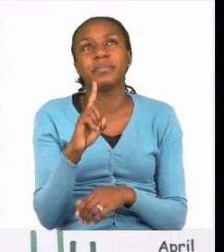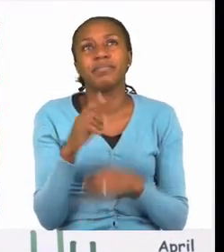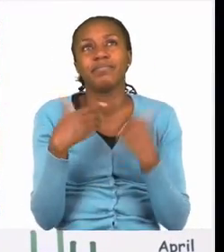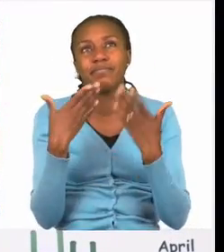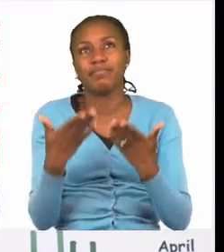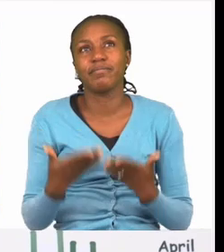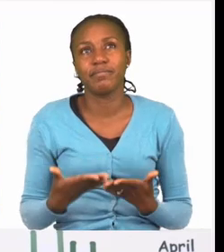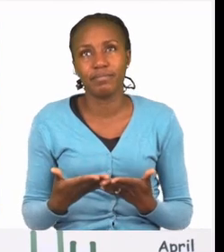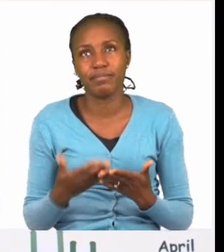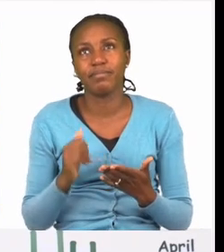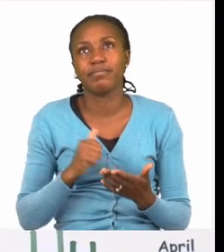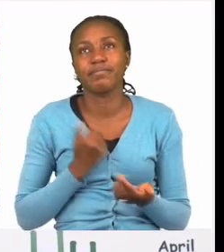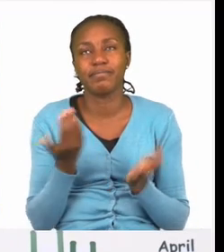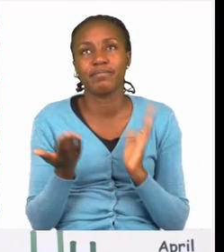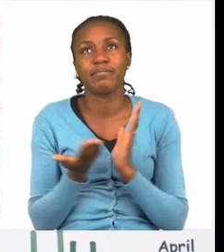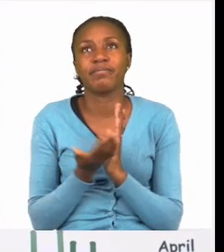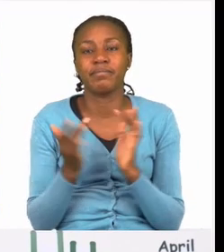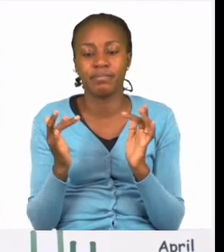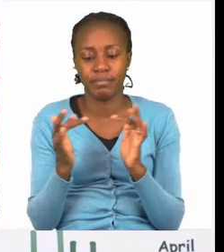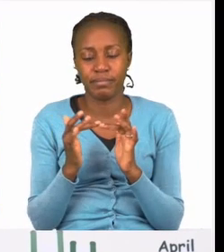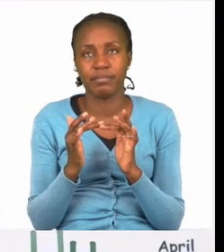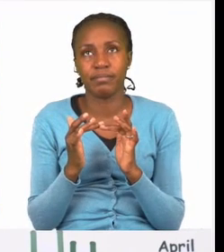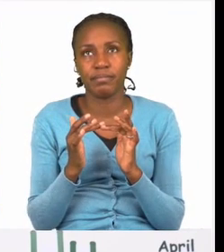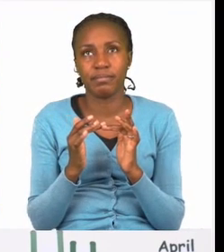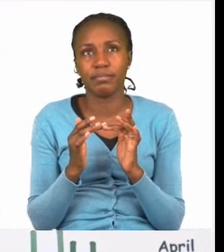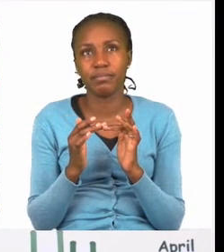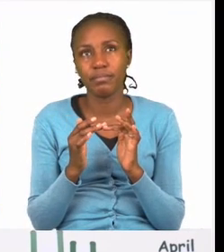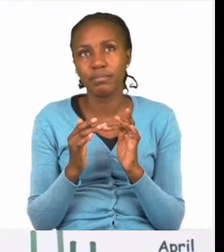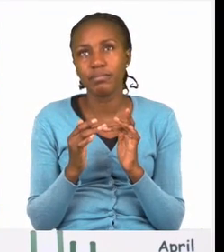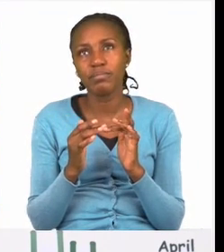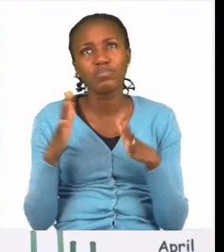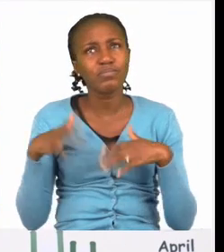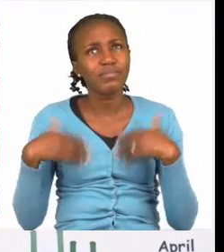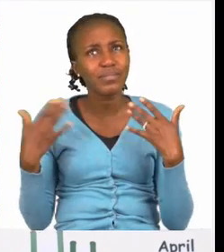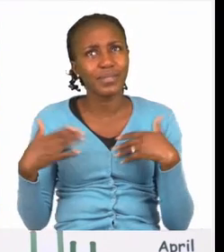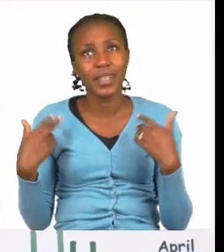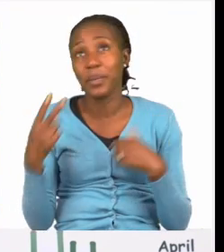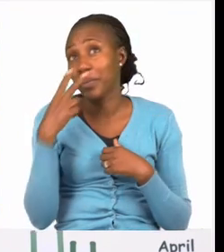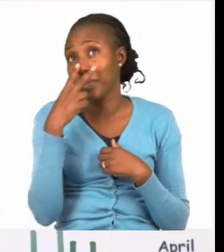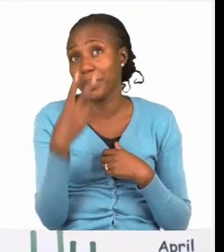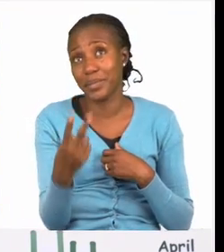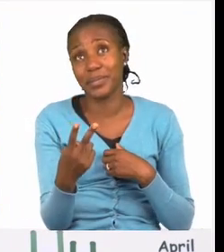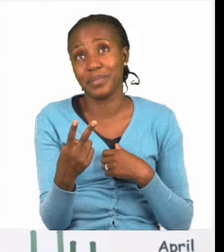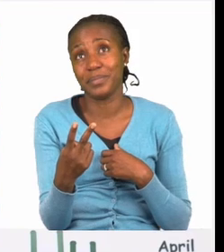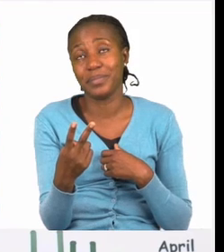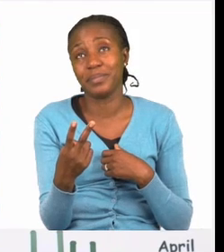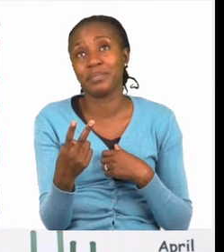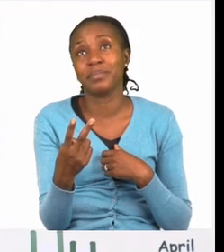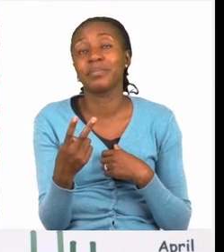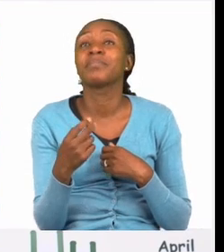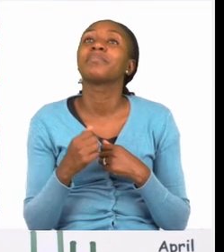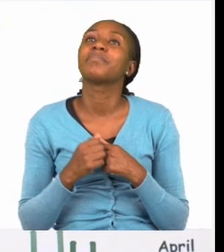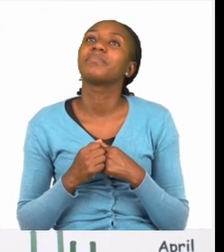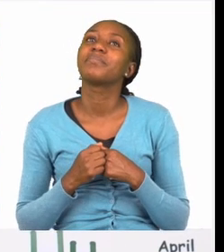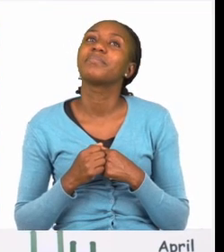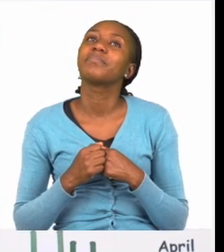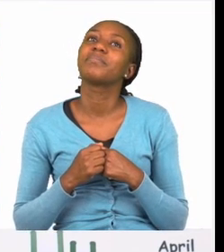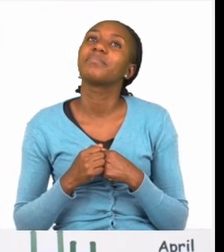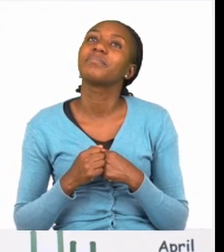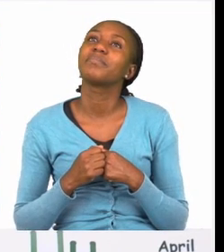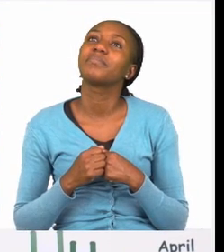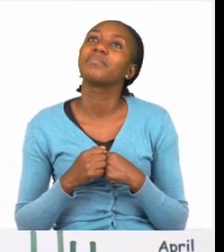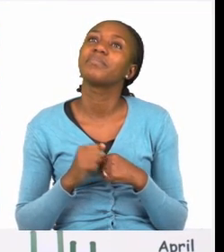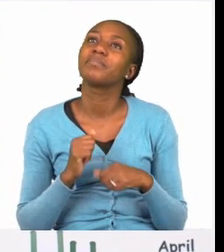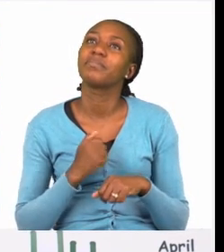Welcome to My Zone Online School. We are so happy to have you with us again today. I am